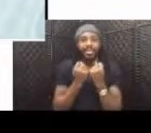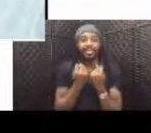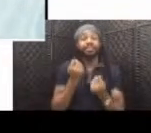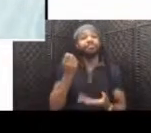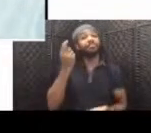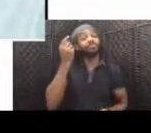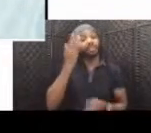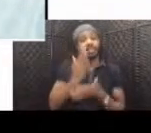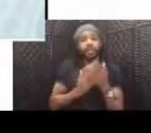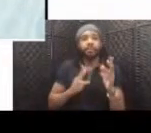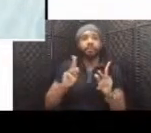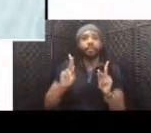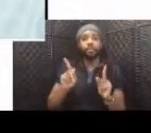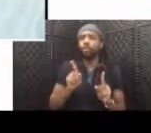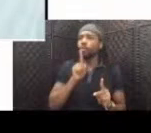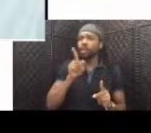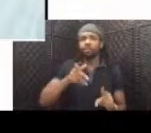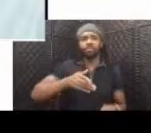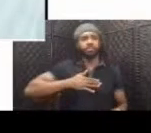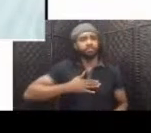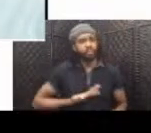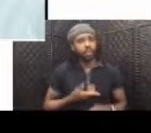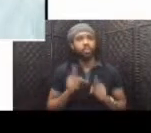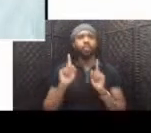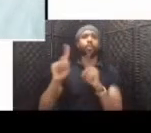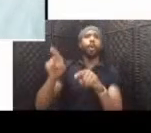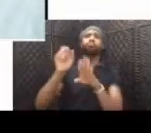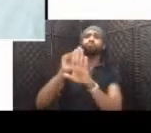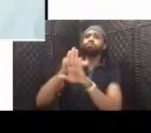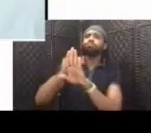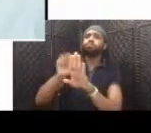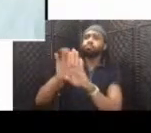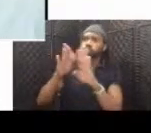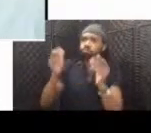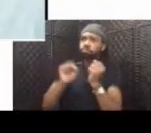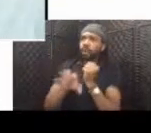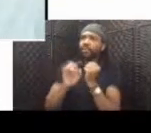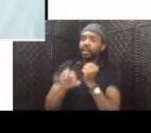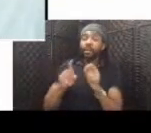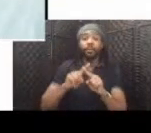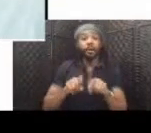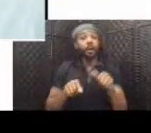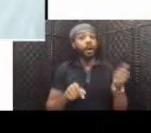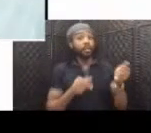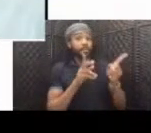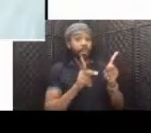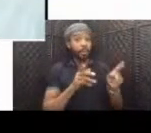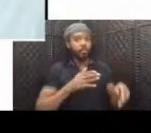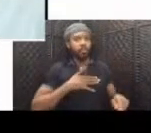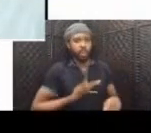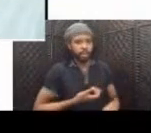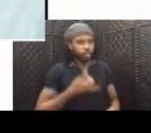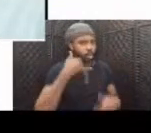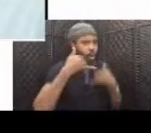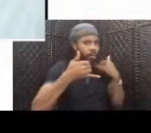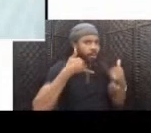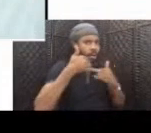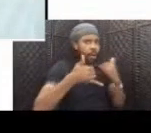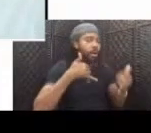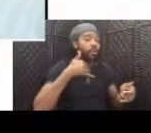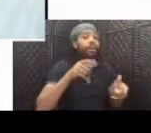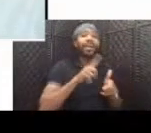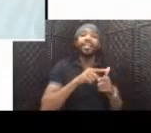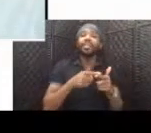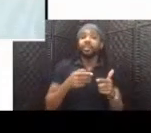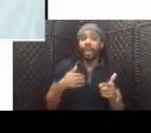very happily go and knock on doors for you, but there'll be other people who will only very happily make a phone call for you. And then some people will